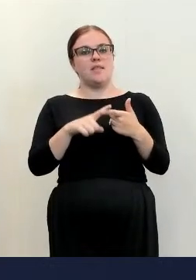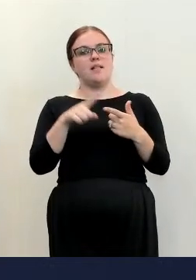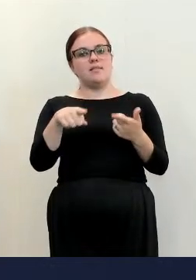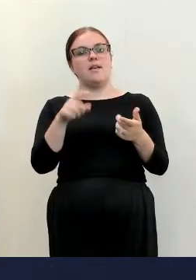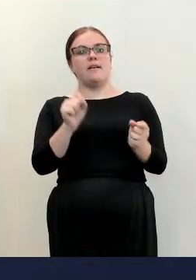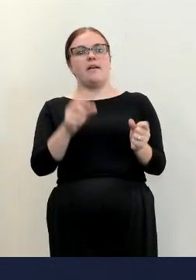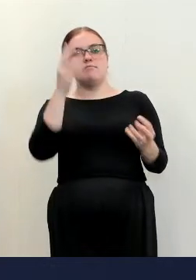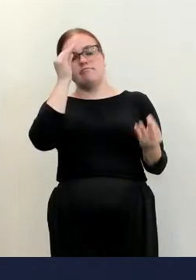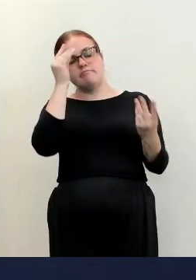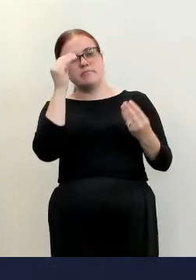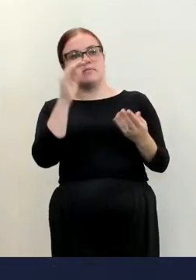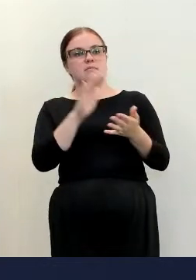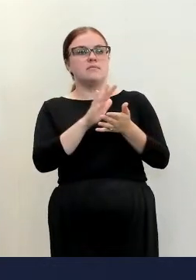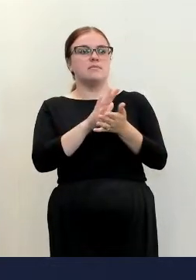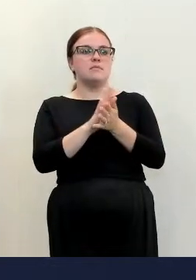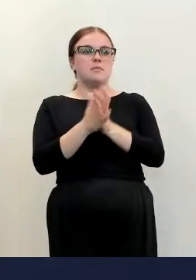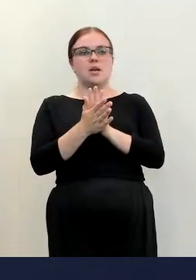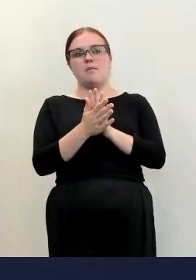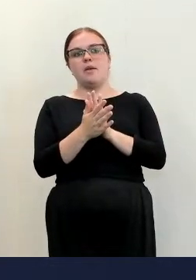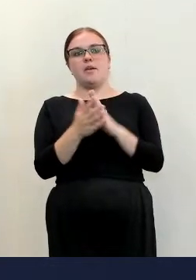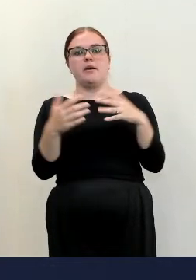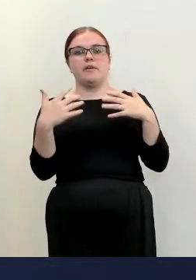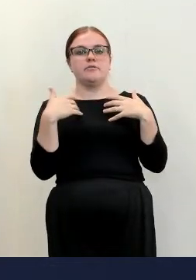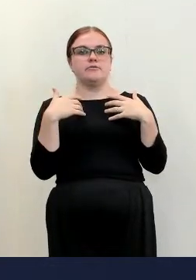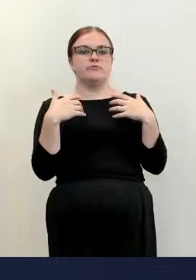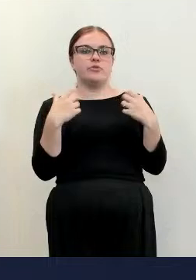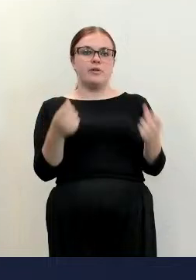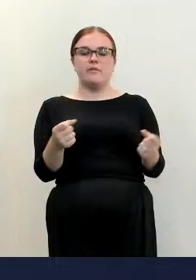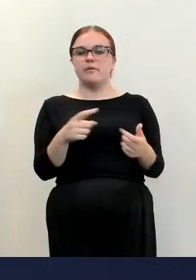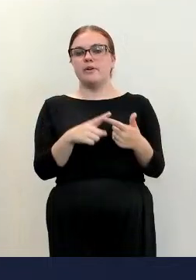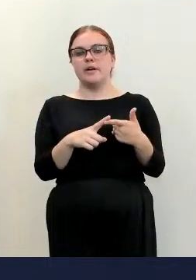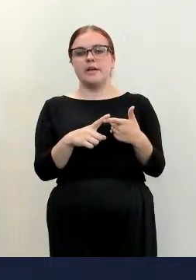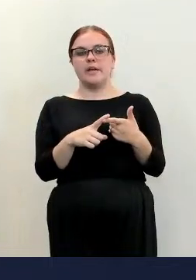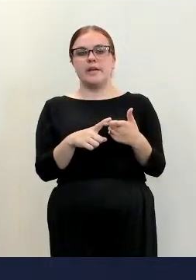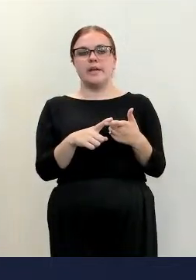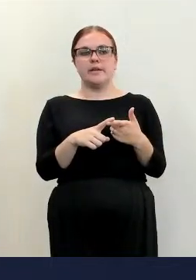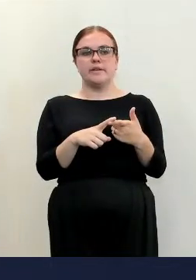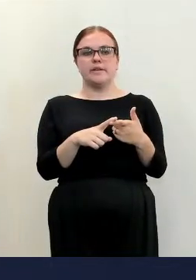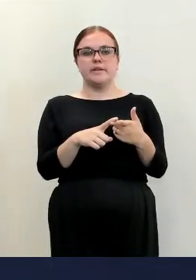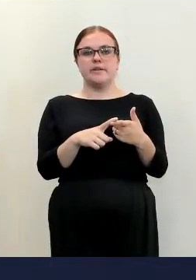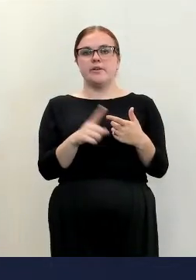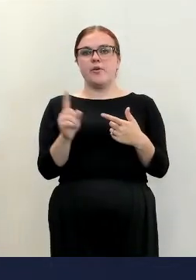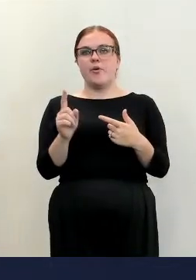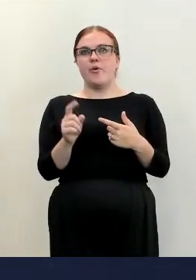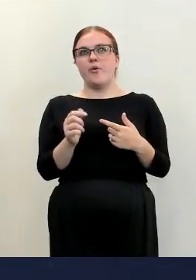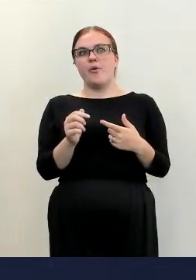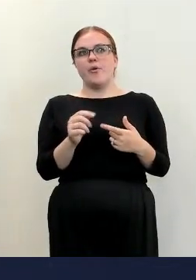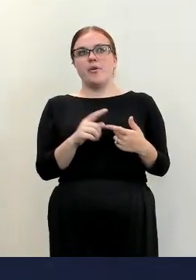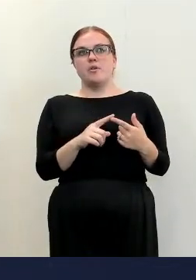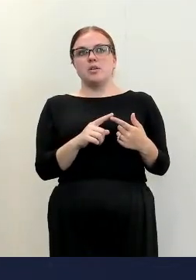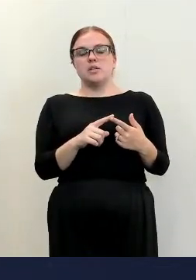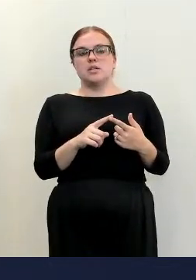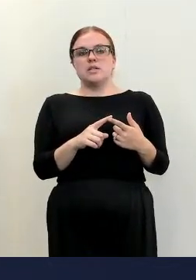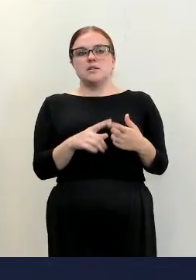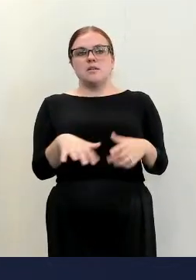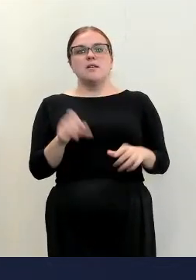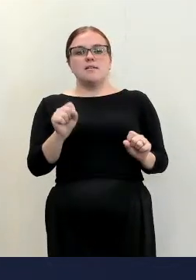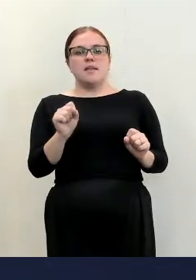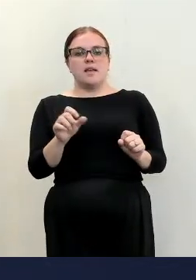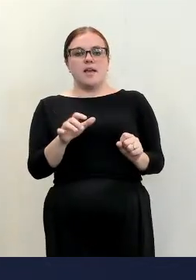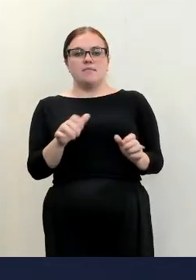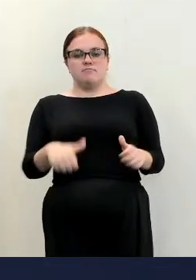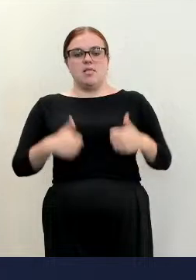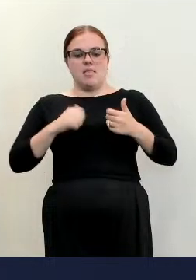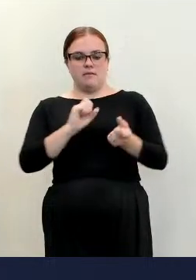getting into recovery or getting into a lifestyle or network where it's not as, it's easier for them not to use.